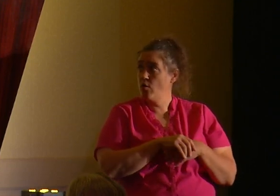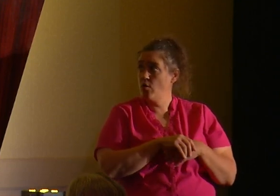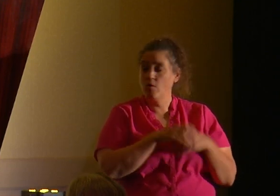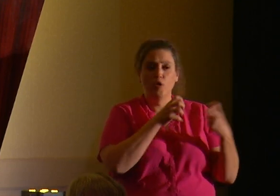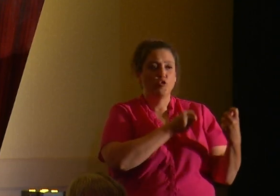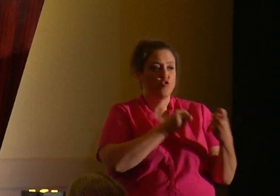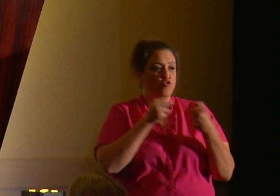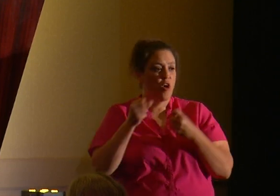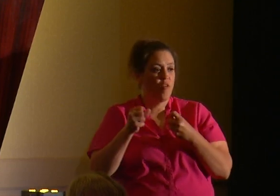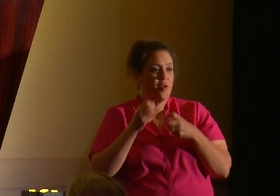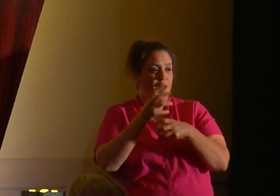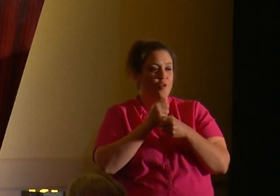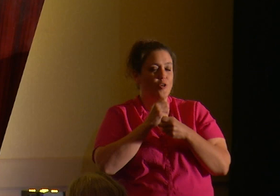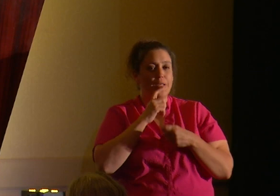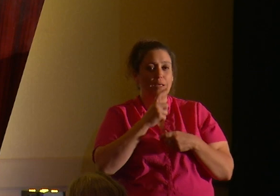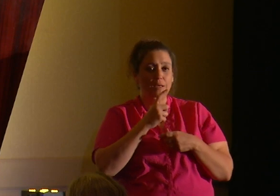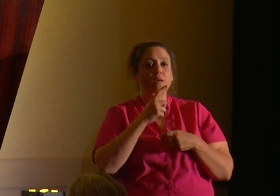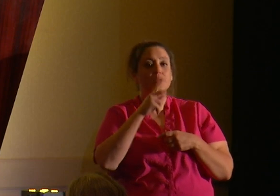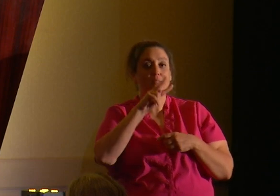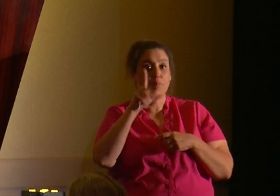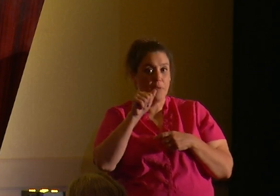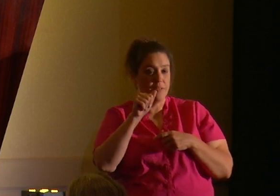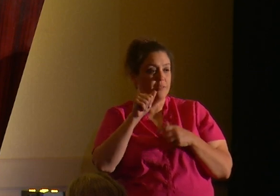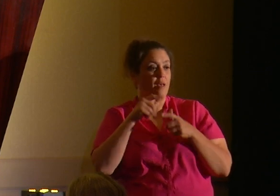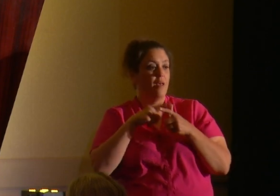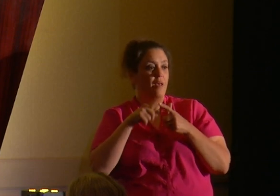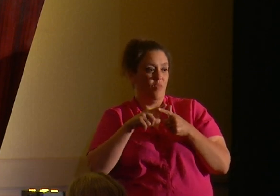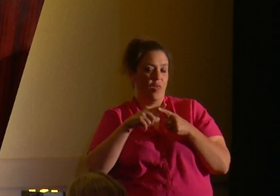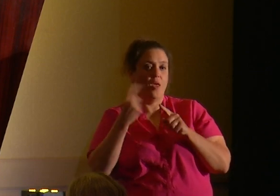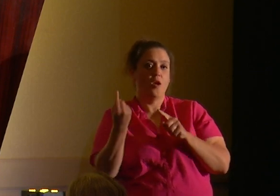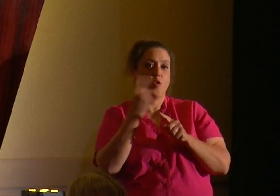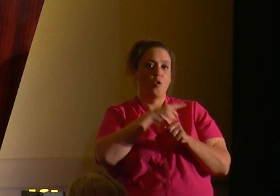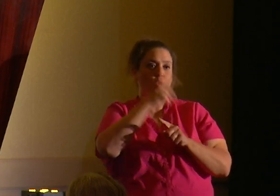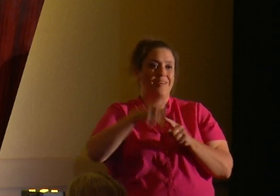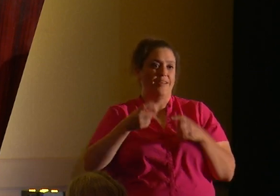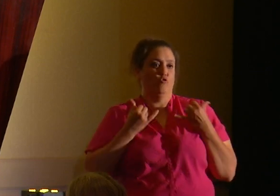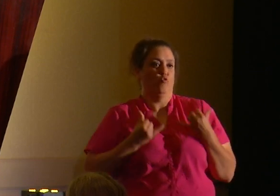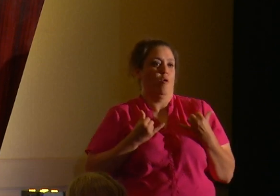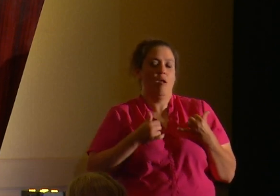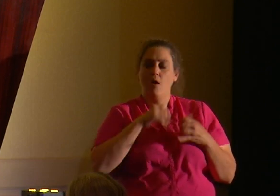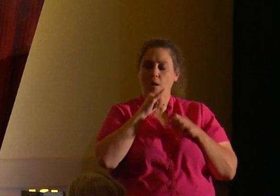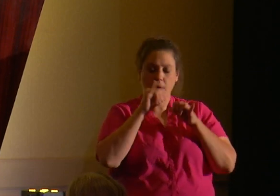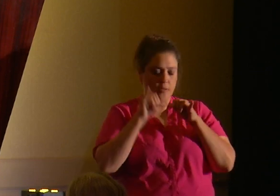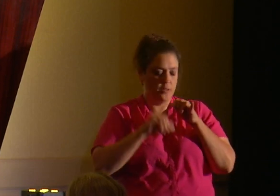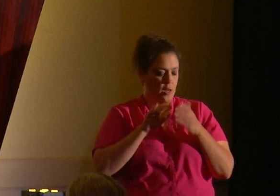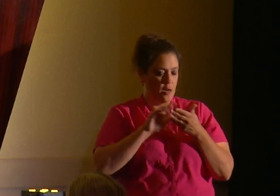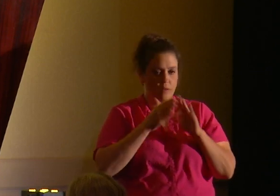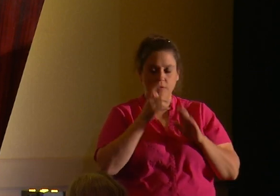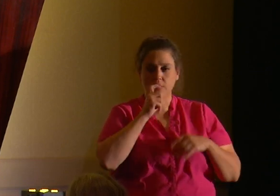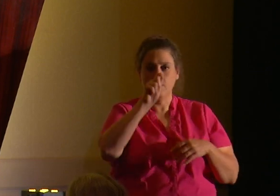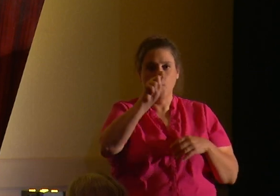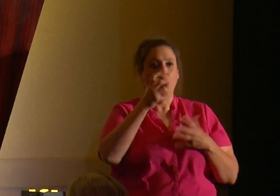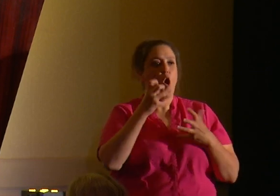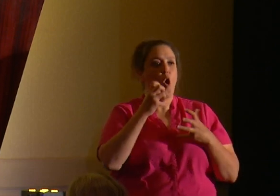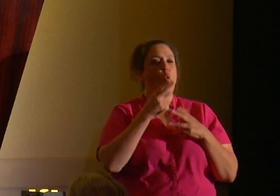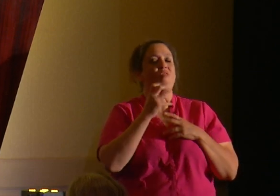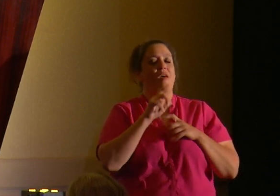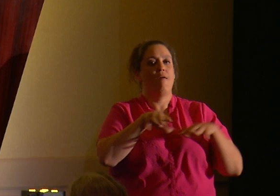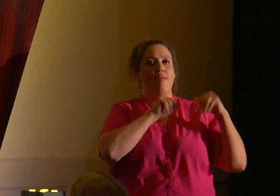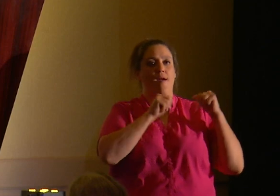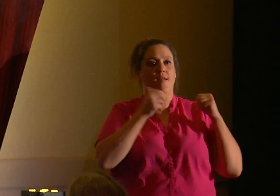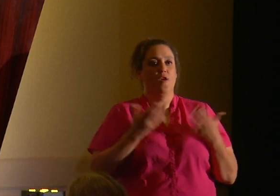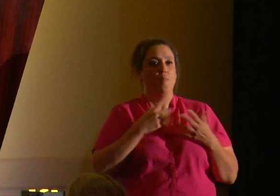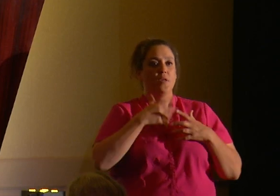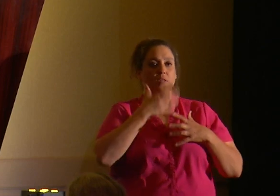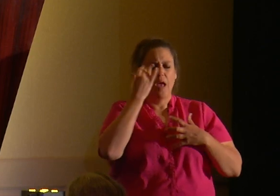pizza, and then take me back to Texas right now, because I am not staying in this city at all. Get me the hell out of here right now, because I was